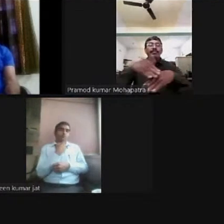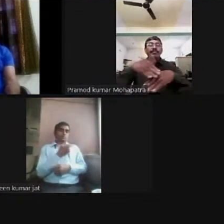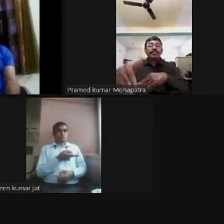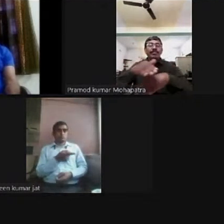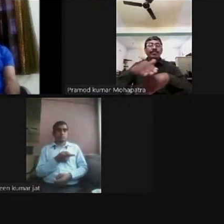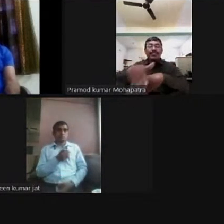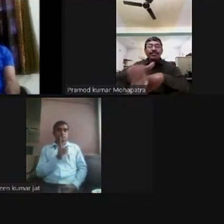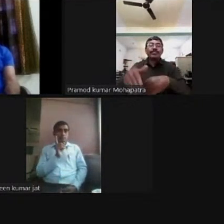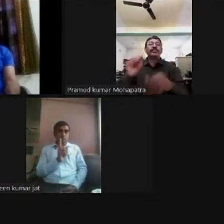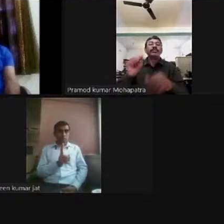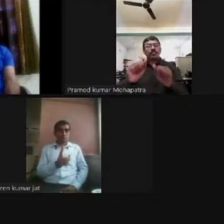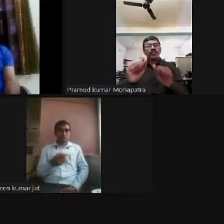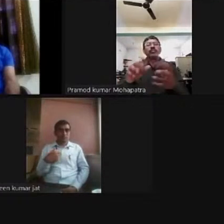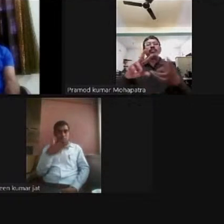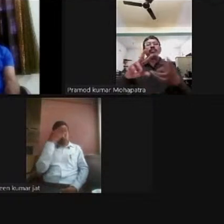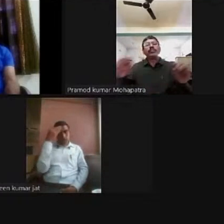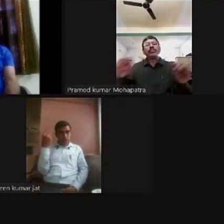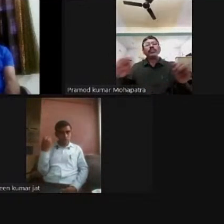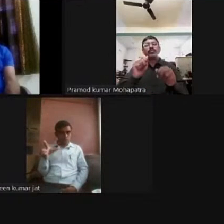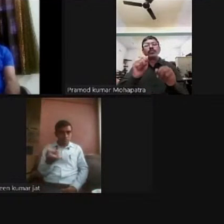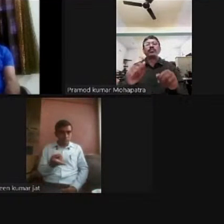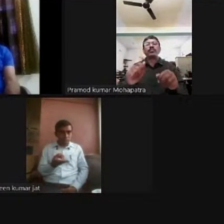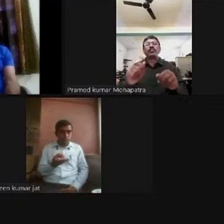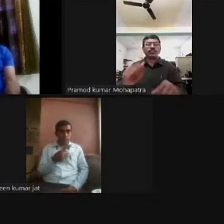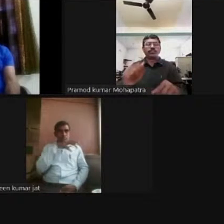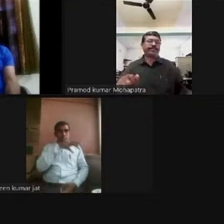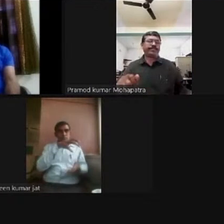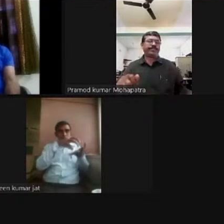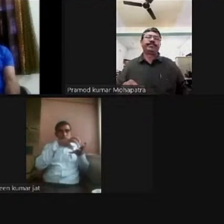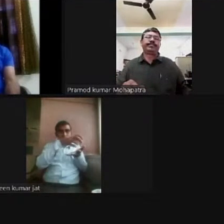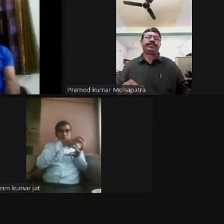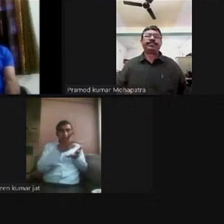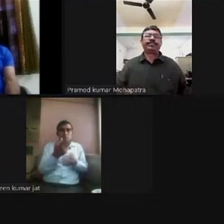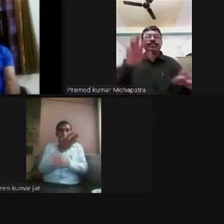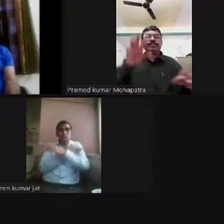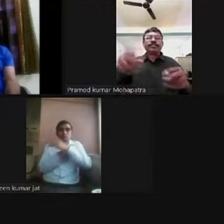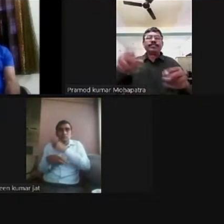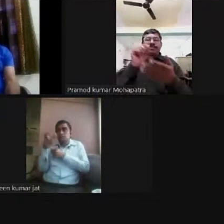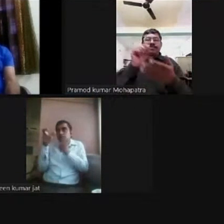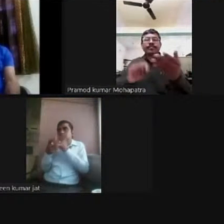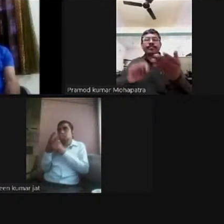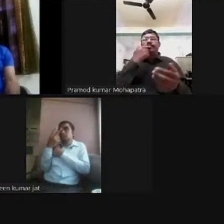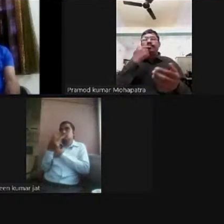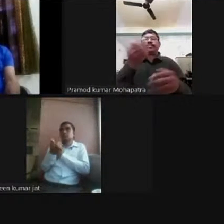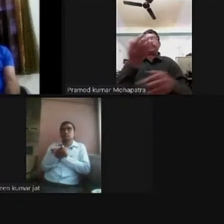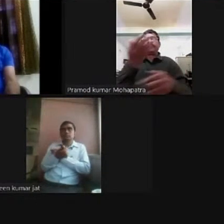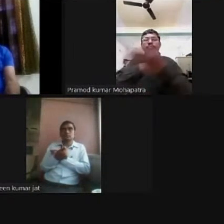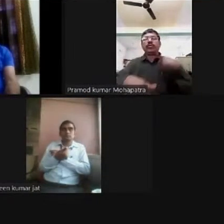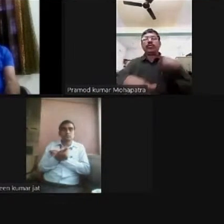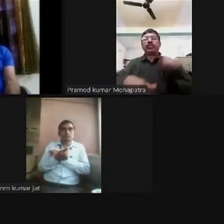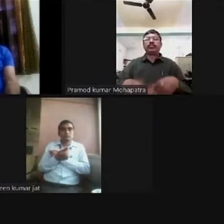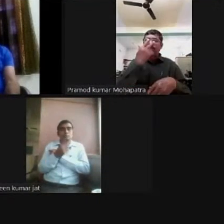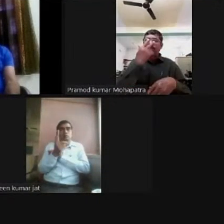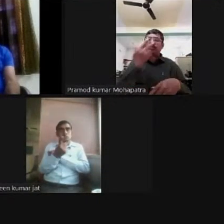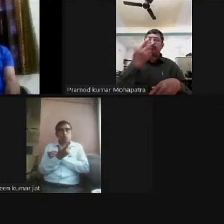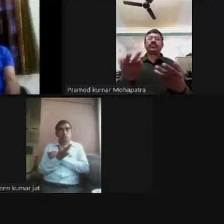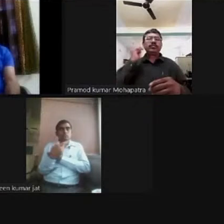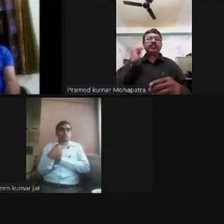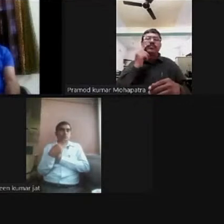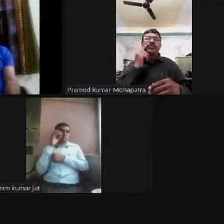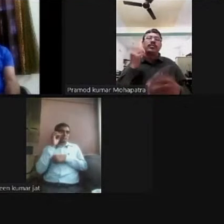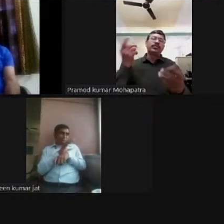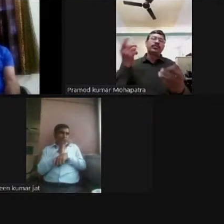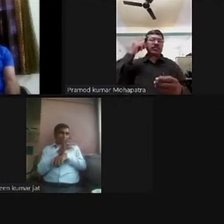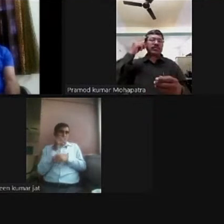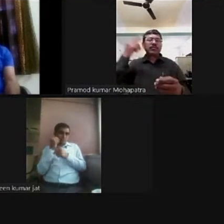making a separate statement on children, but we've completely forgotten about people with disabilities.